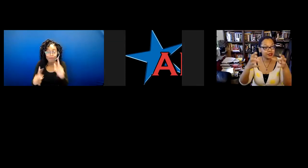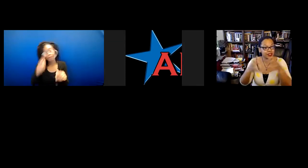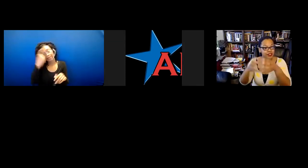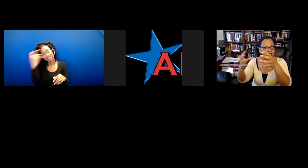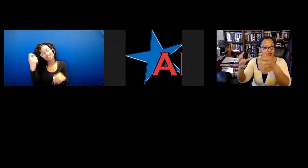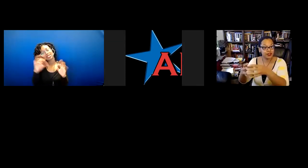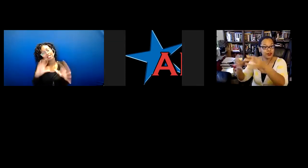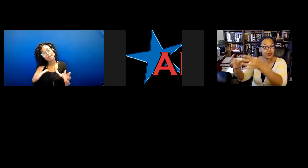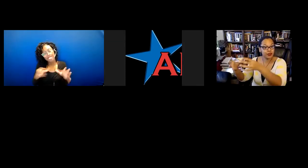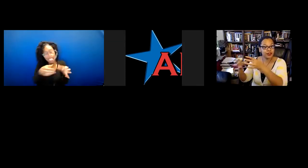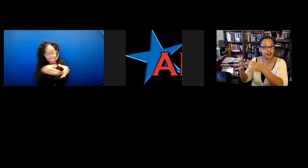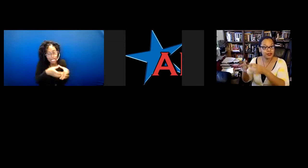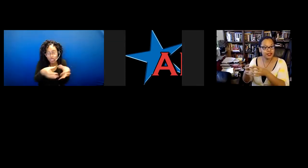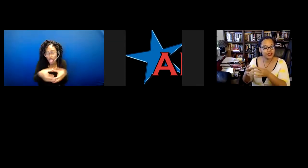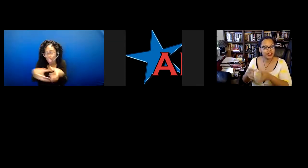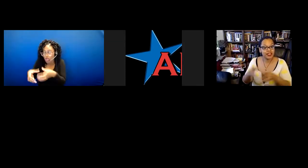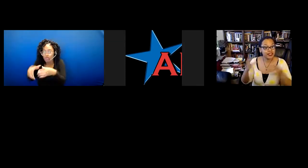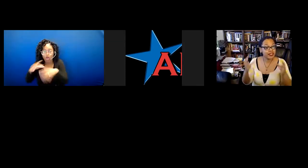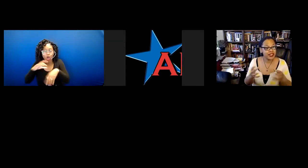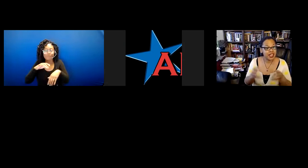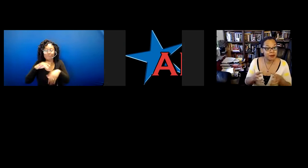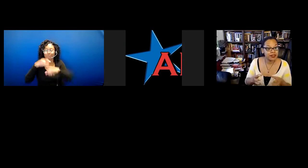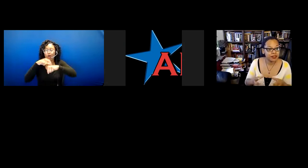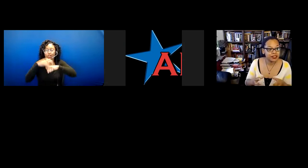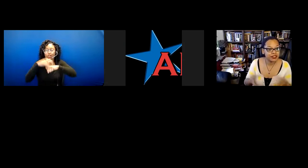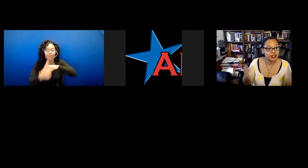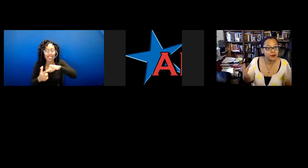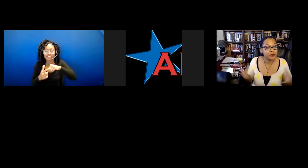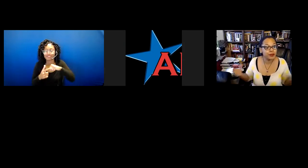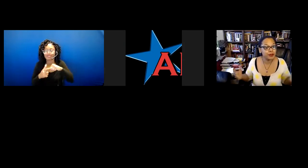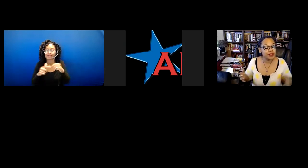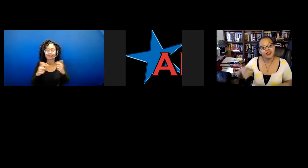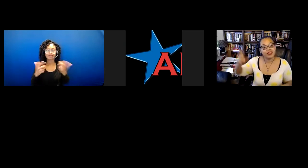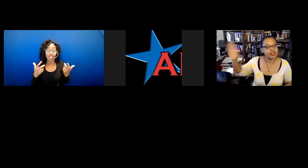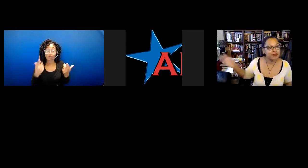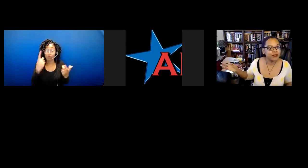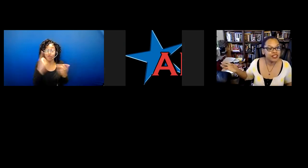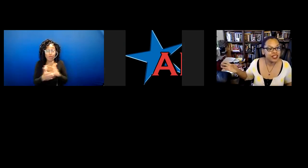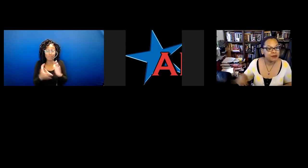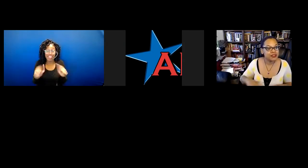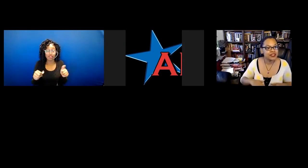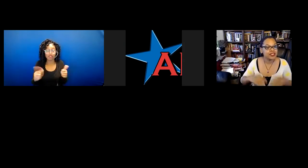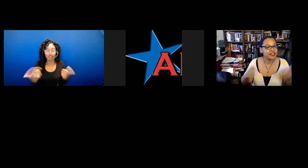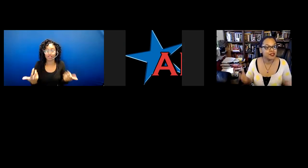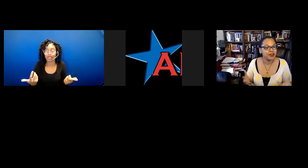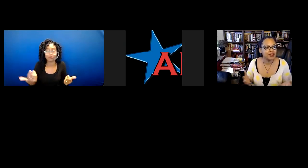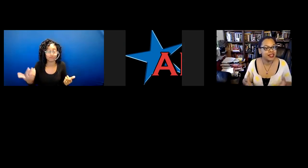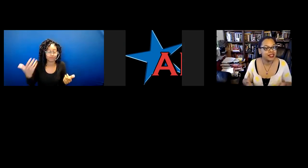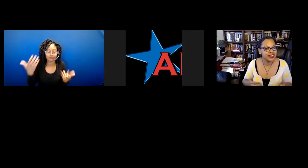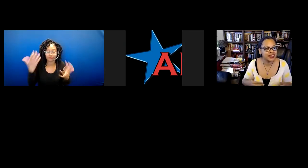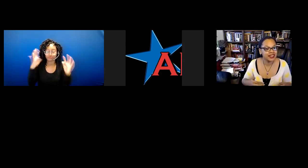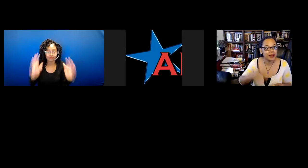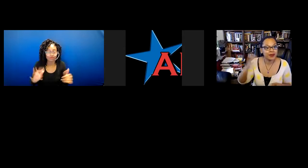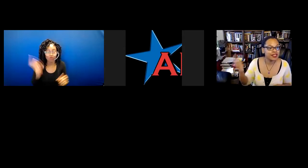little clusters all over the place. Yes, they even happen in little clusters in one room. In the before times, say if you had